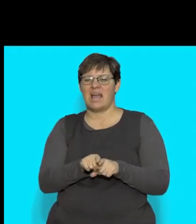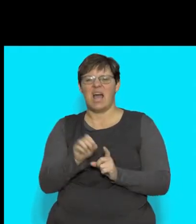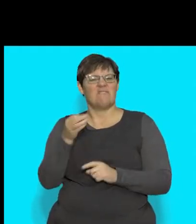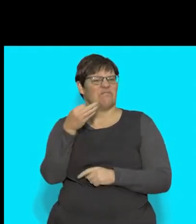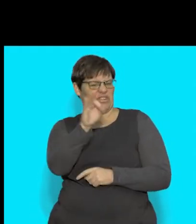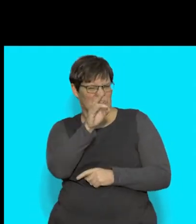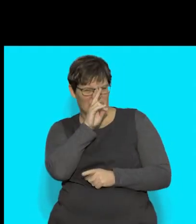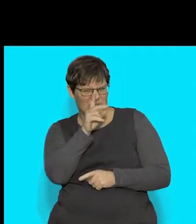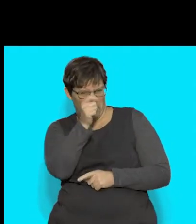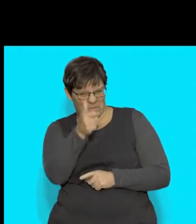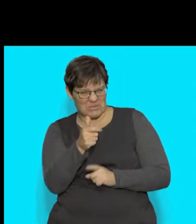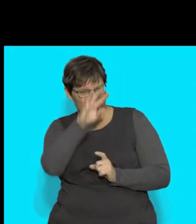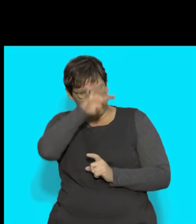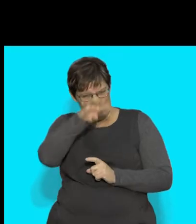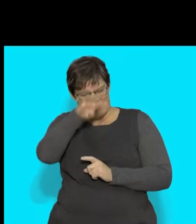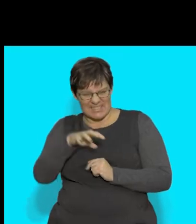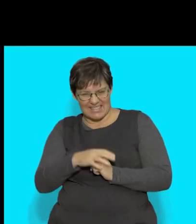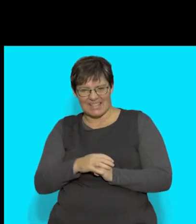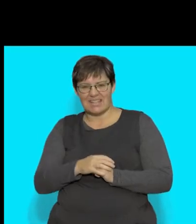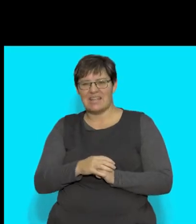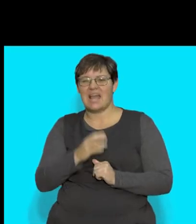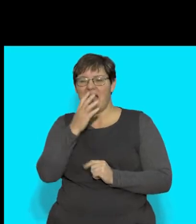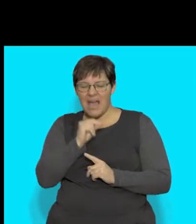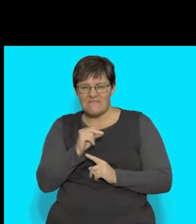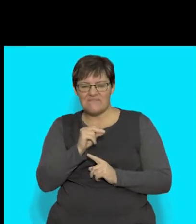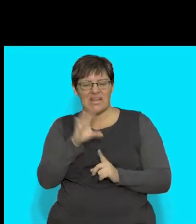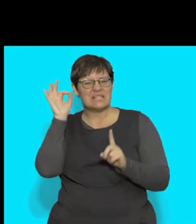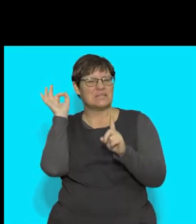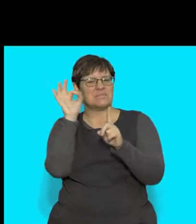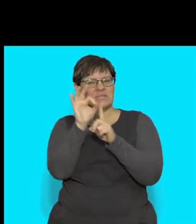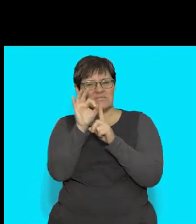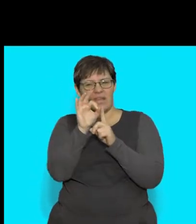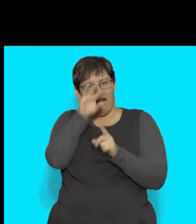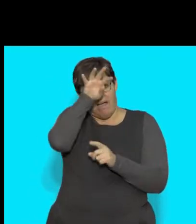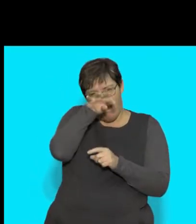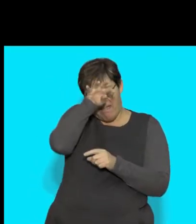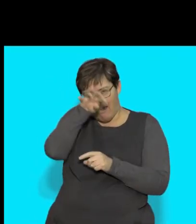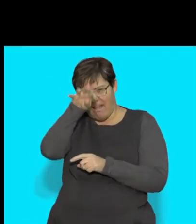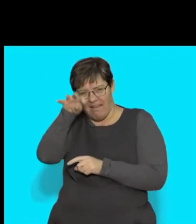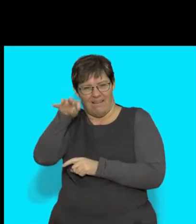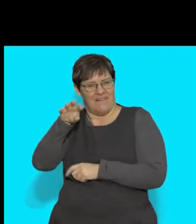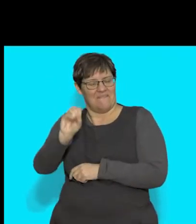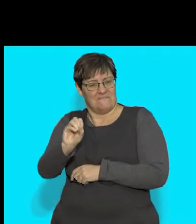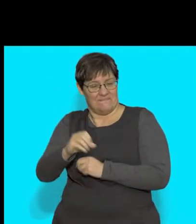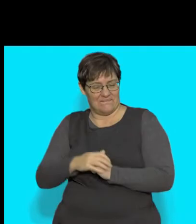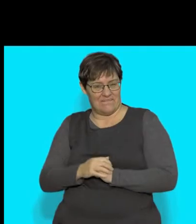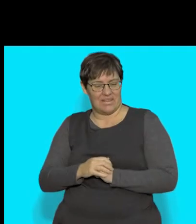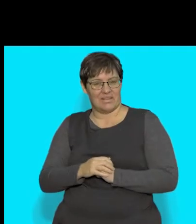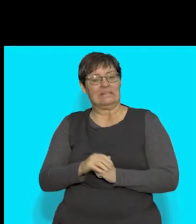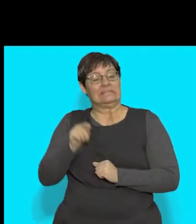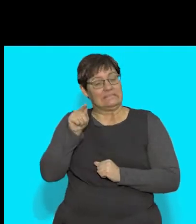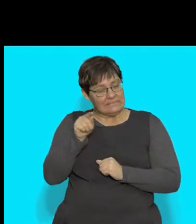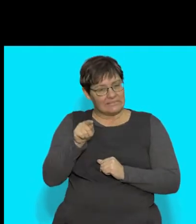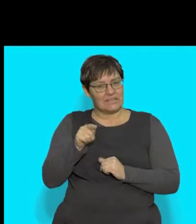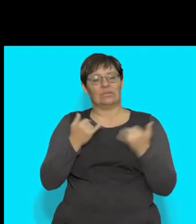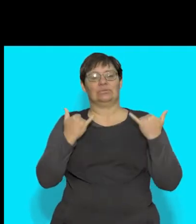fins. They've got these very particular lines in them. And that is going to lead us to today's lesson.